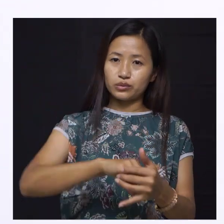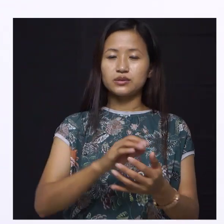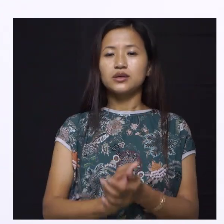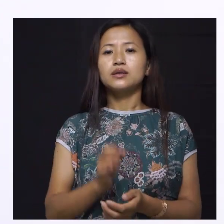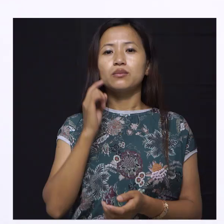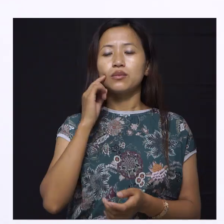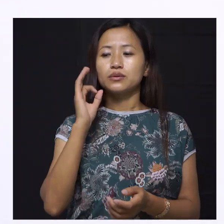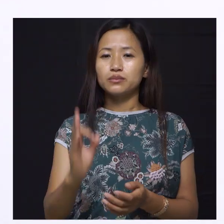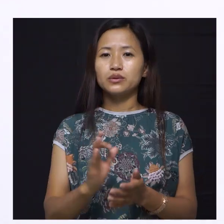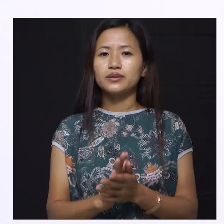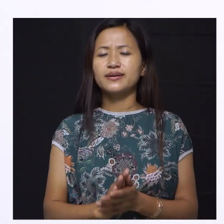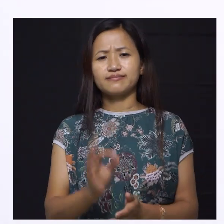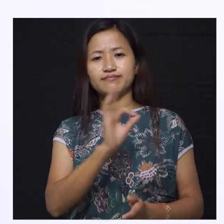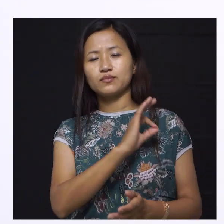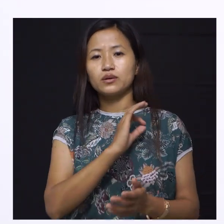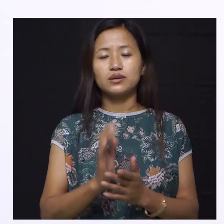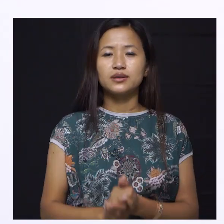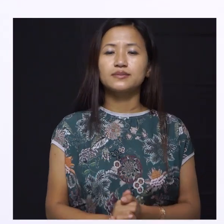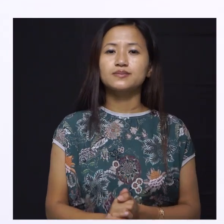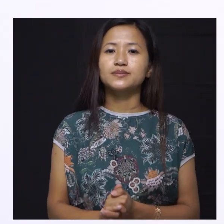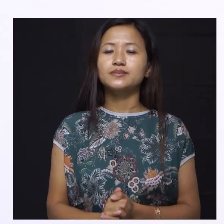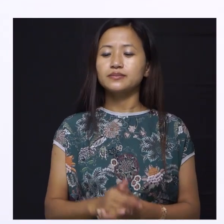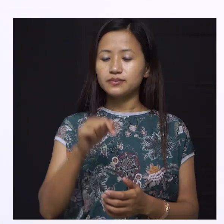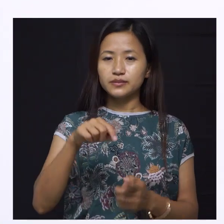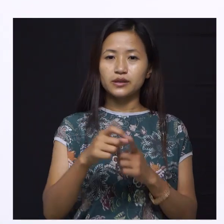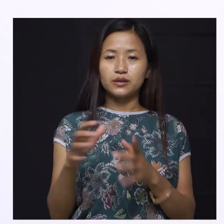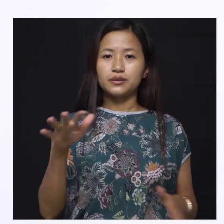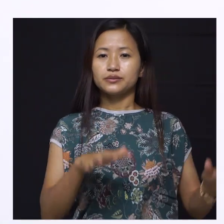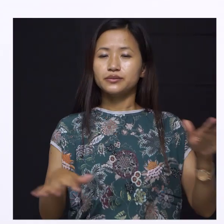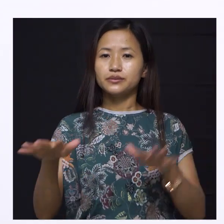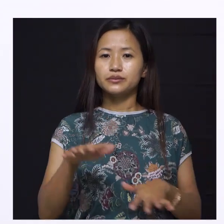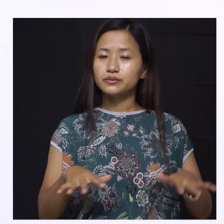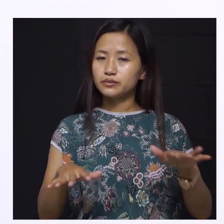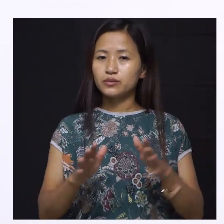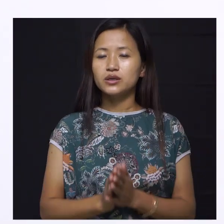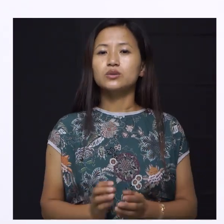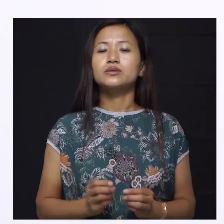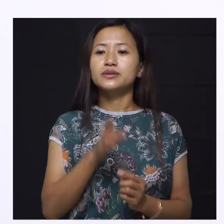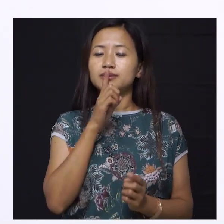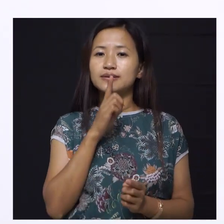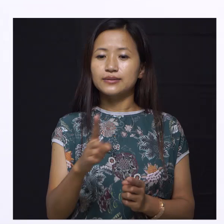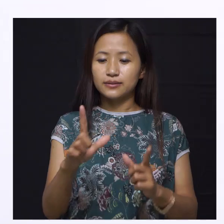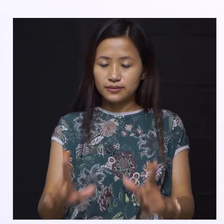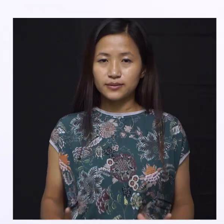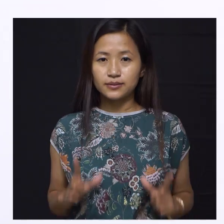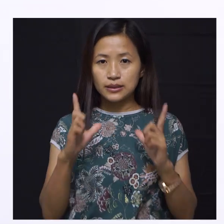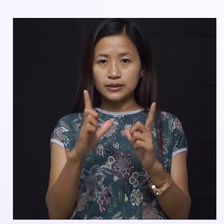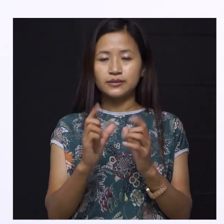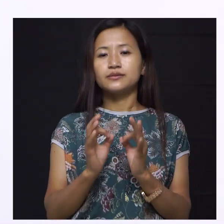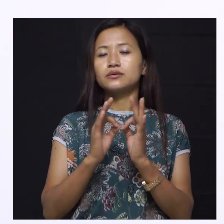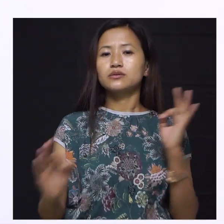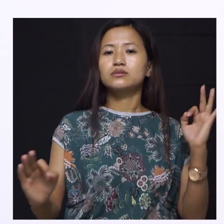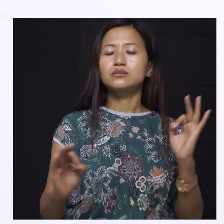it is even more interesting because this drama is based on a real life story. While going through the drama, you can